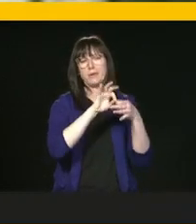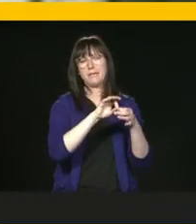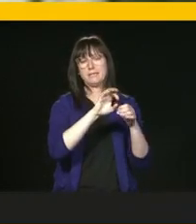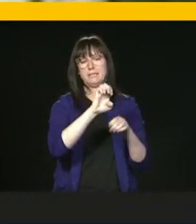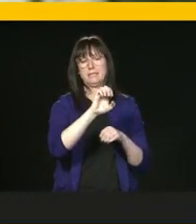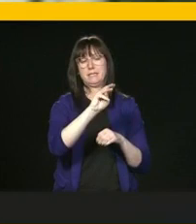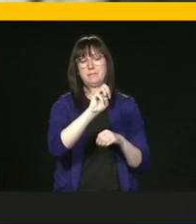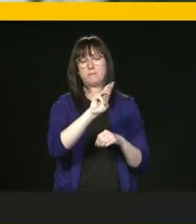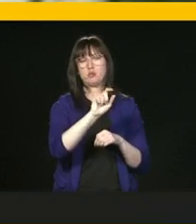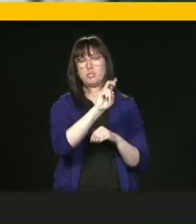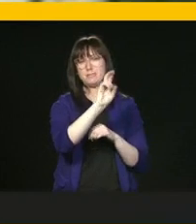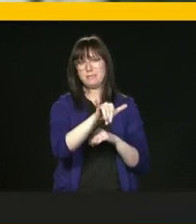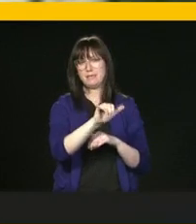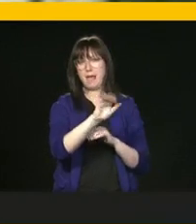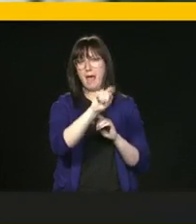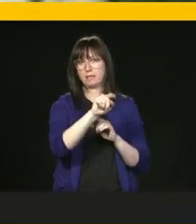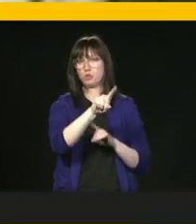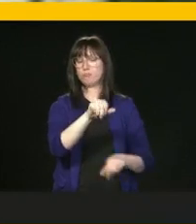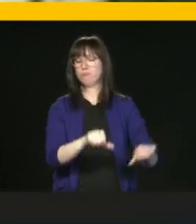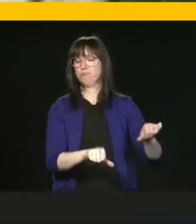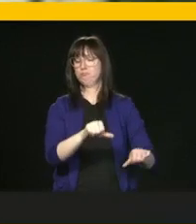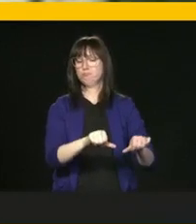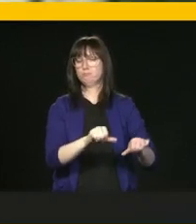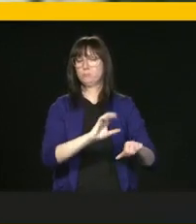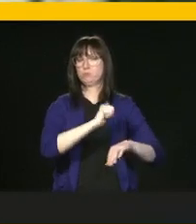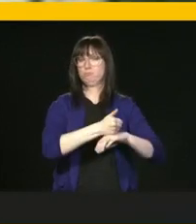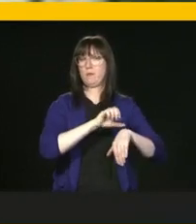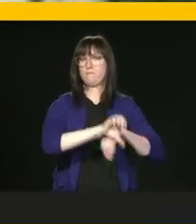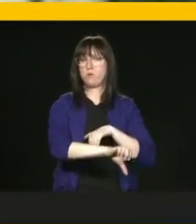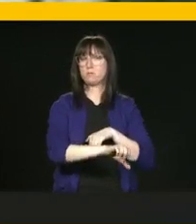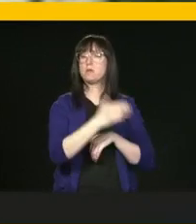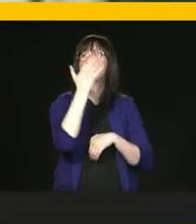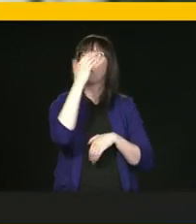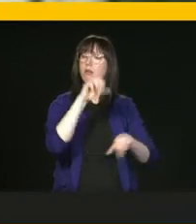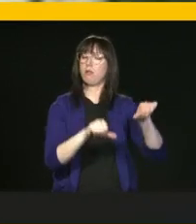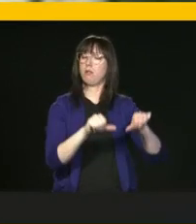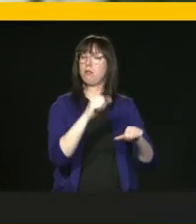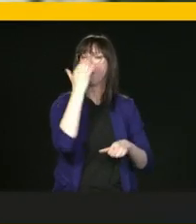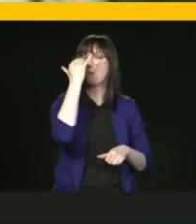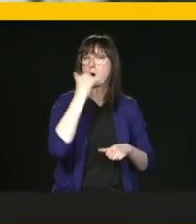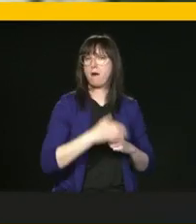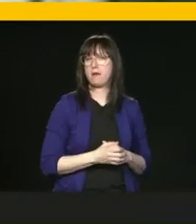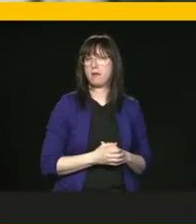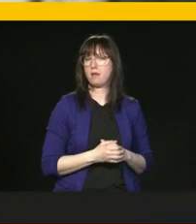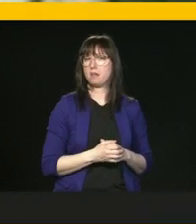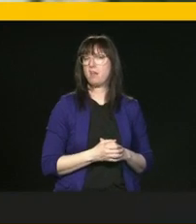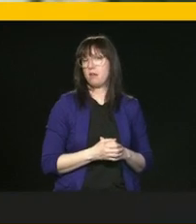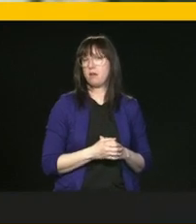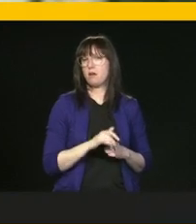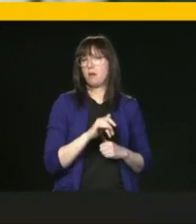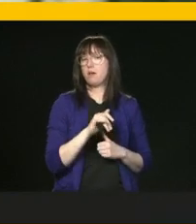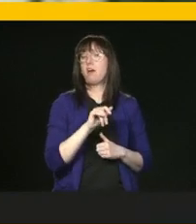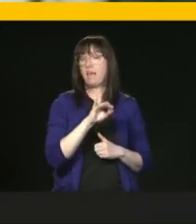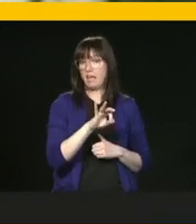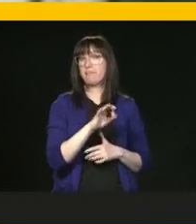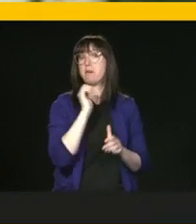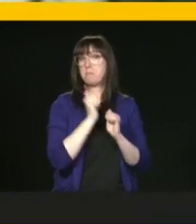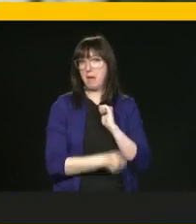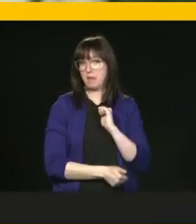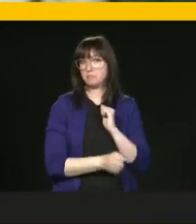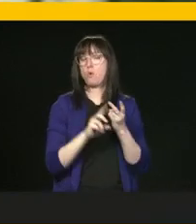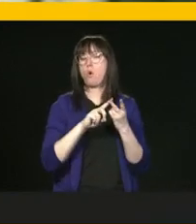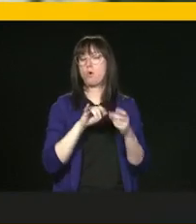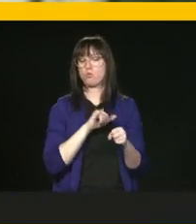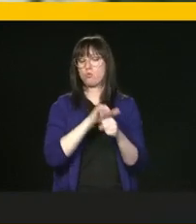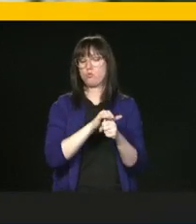Act and you seem hesitant. Why are you hesitant, and what extra powers would the Emergencies Act or Quarantine Act give you that